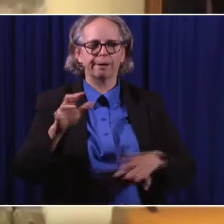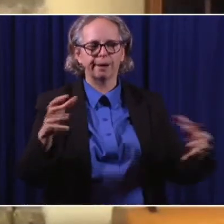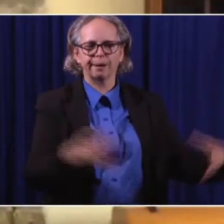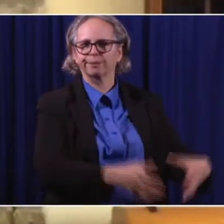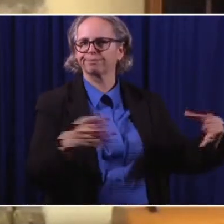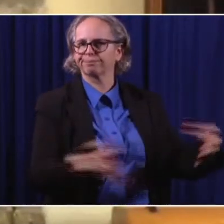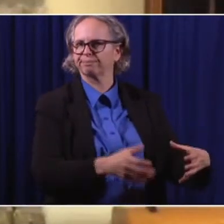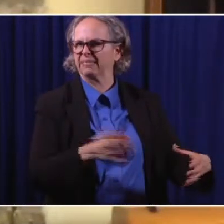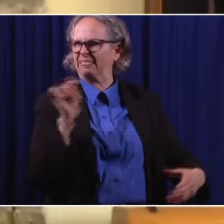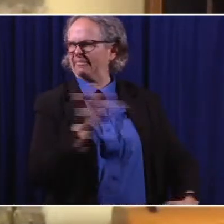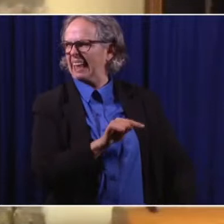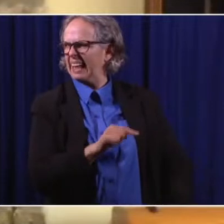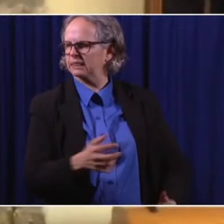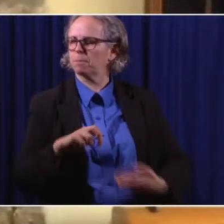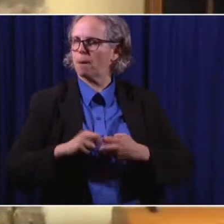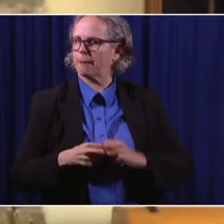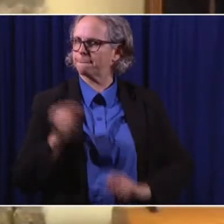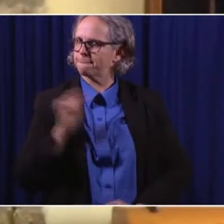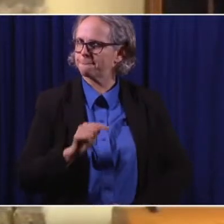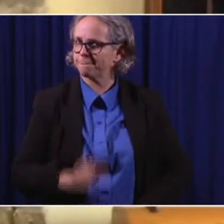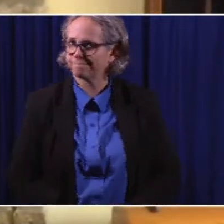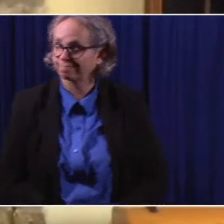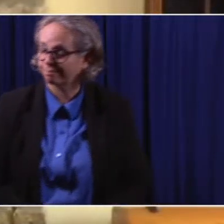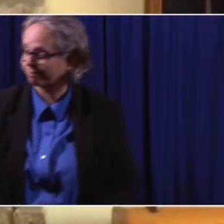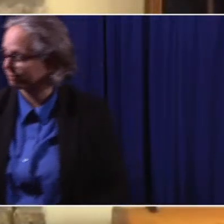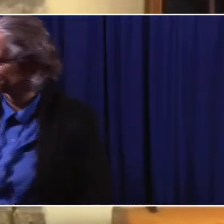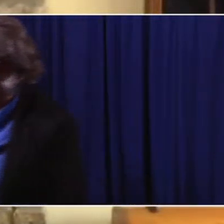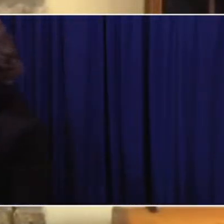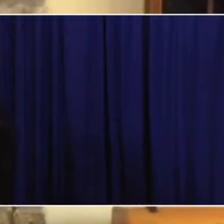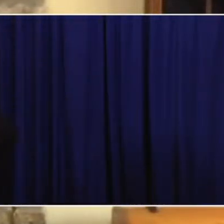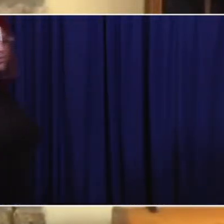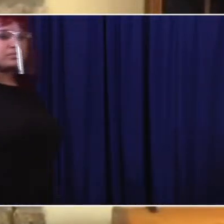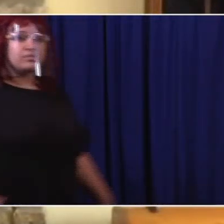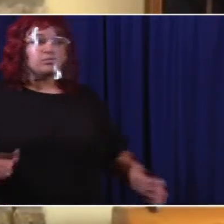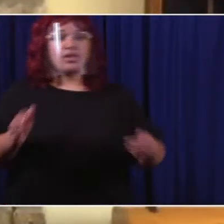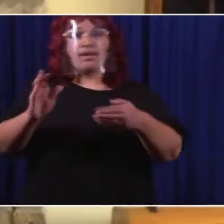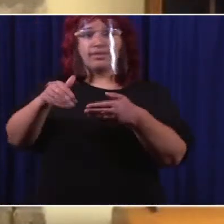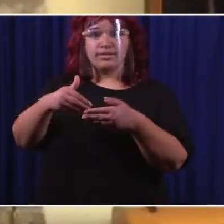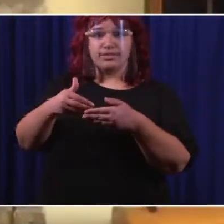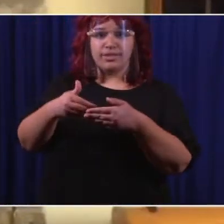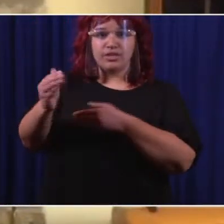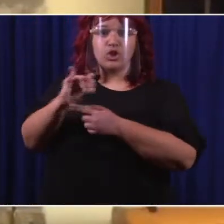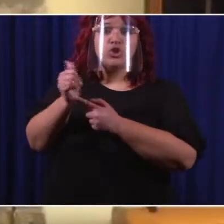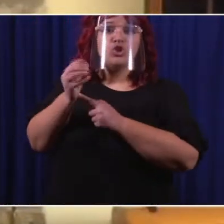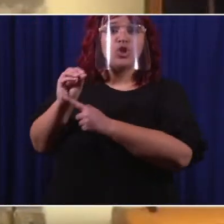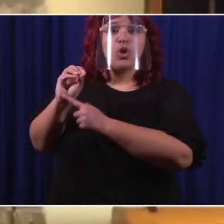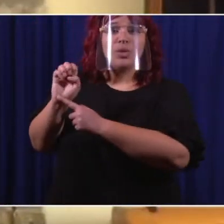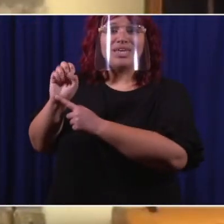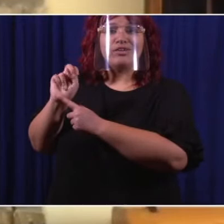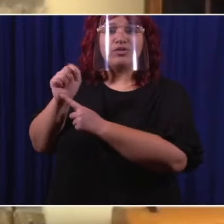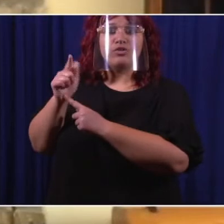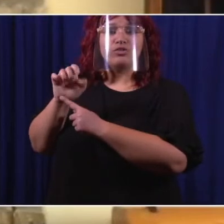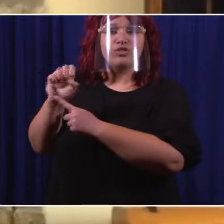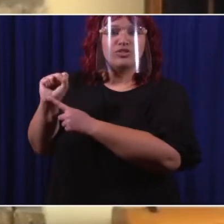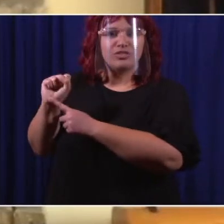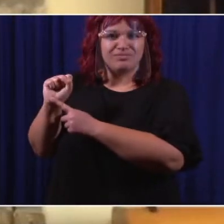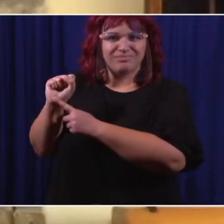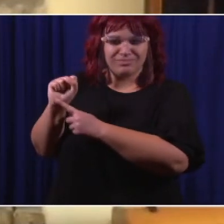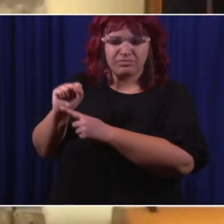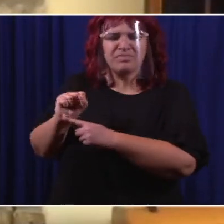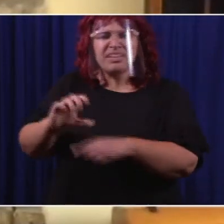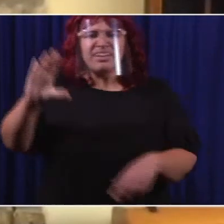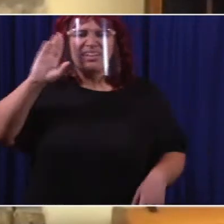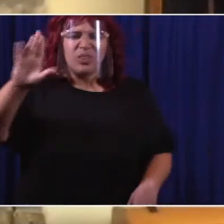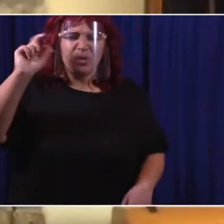Next question is from Joe Ingles at Ohio Public Radio and Television. Hey, Joe. Good afternoon, Governor. I have a question